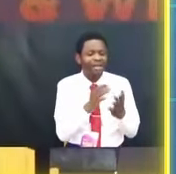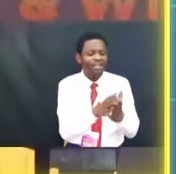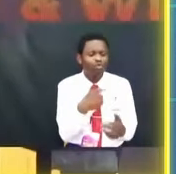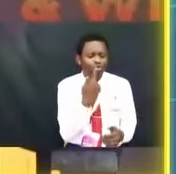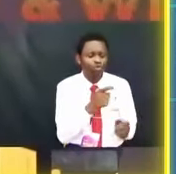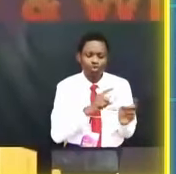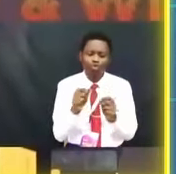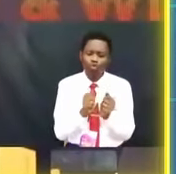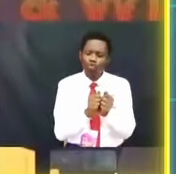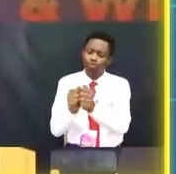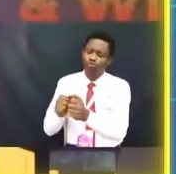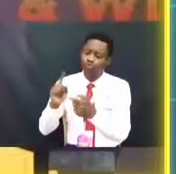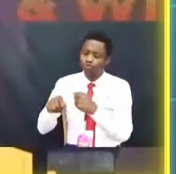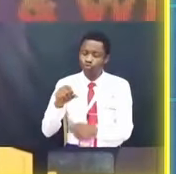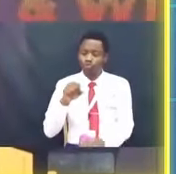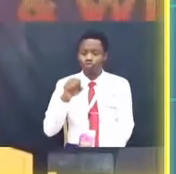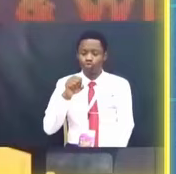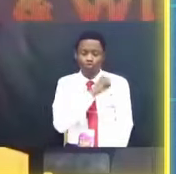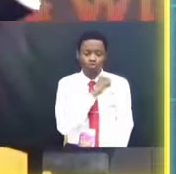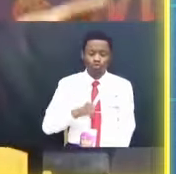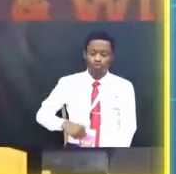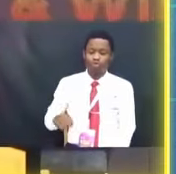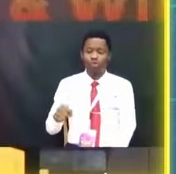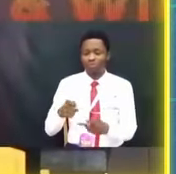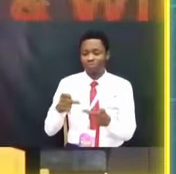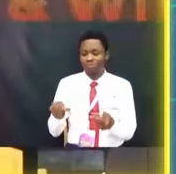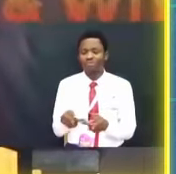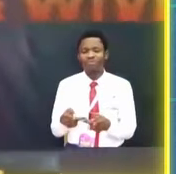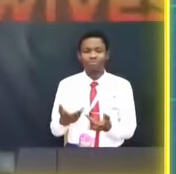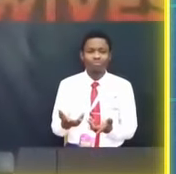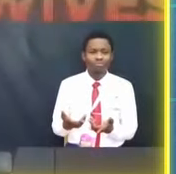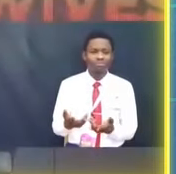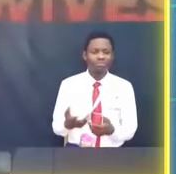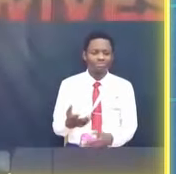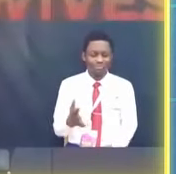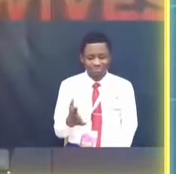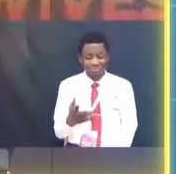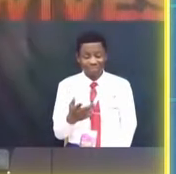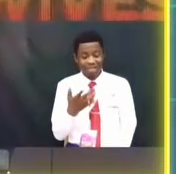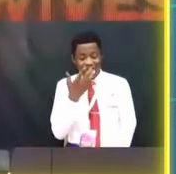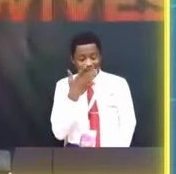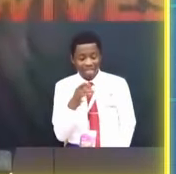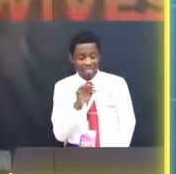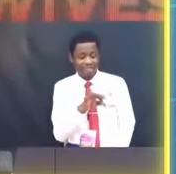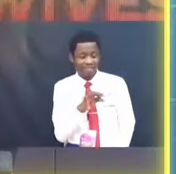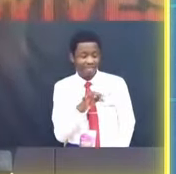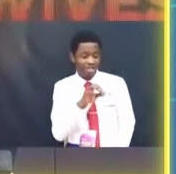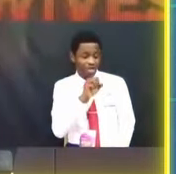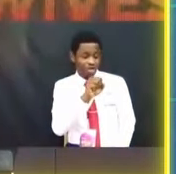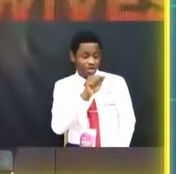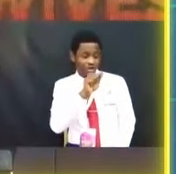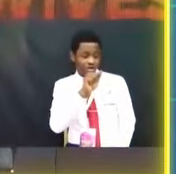says, "I will go." Somehow they found Saul sleeping. And Abisha said, "Oh, we thank God. This is what the